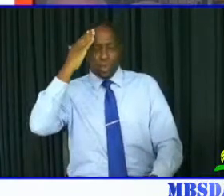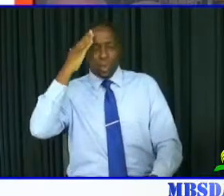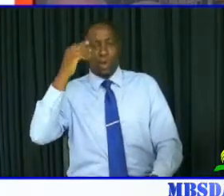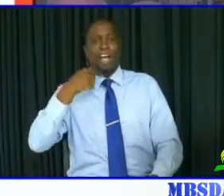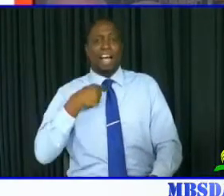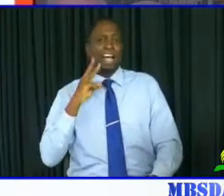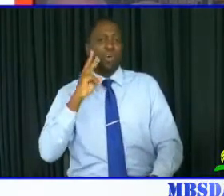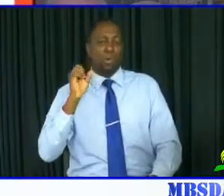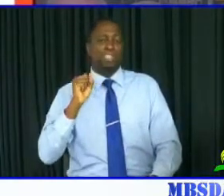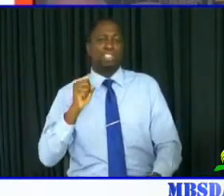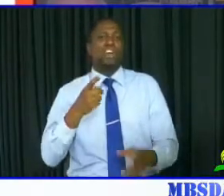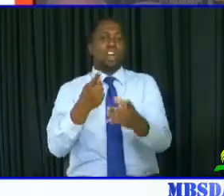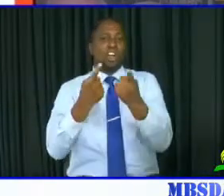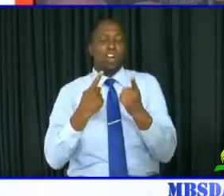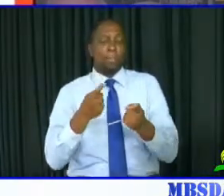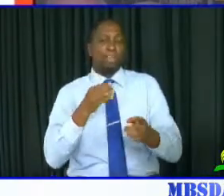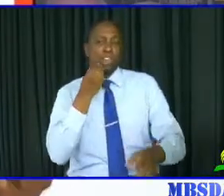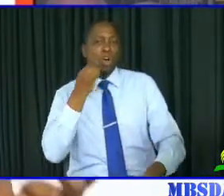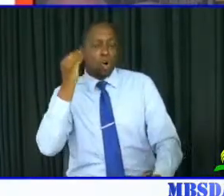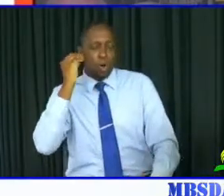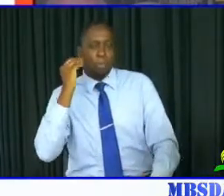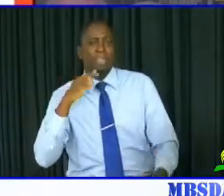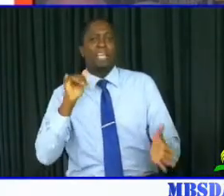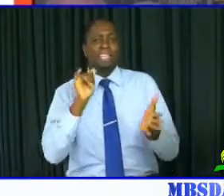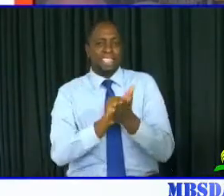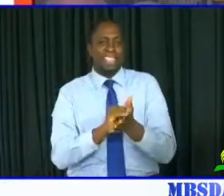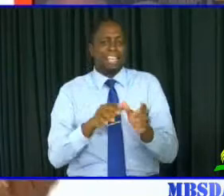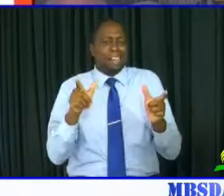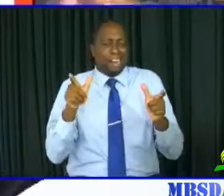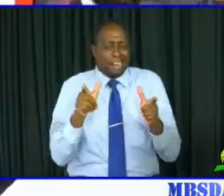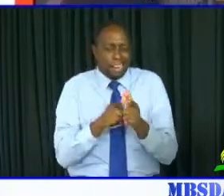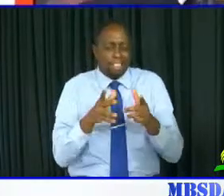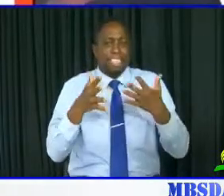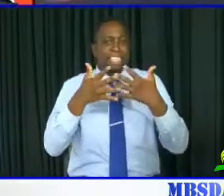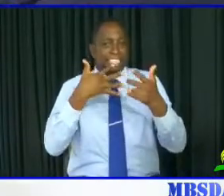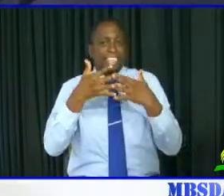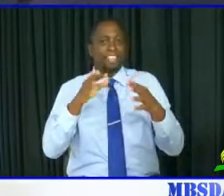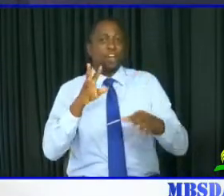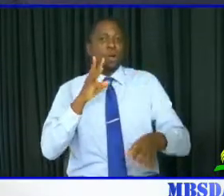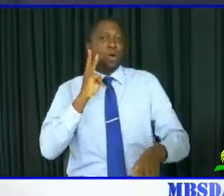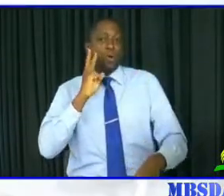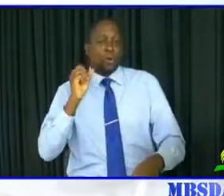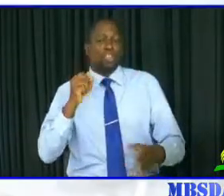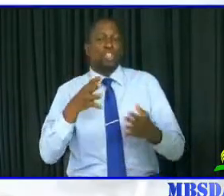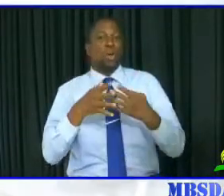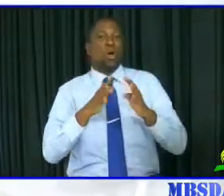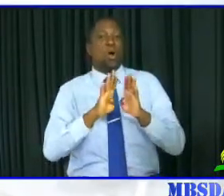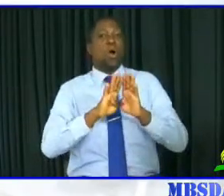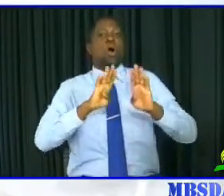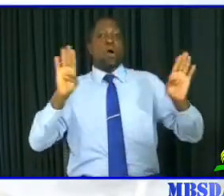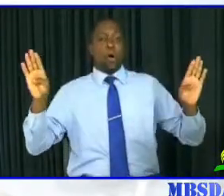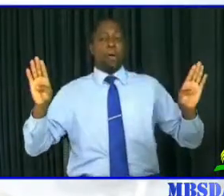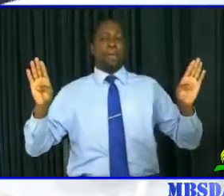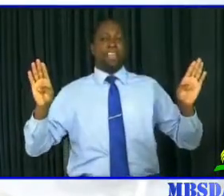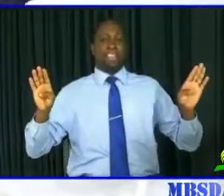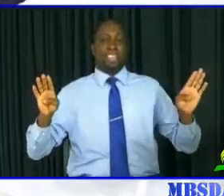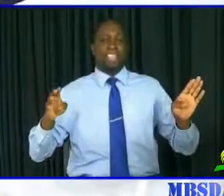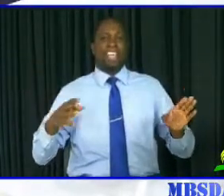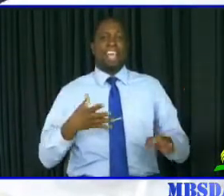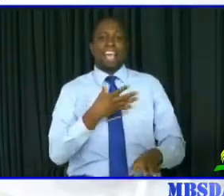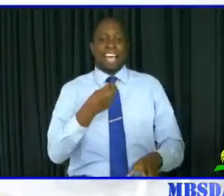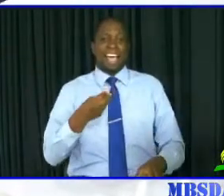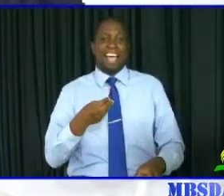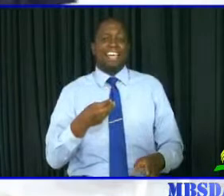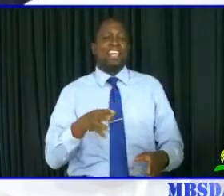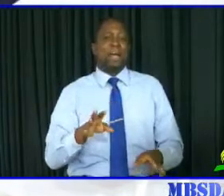home. That little gate was opened, and by the time the gate was opened, Mommy's arms